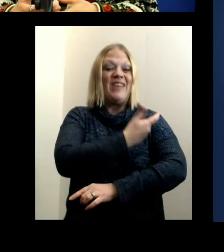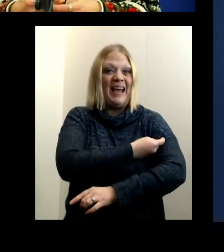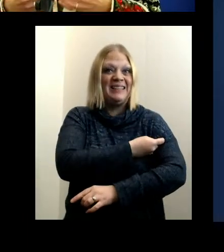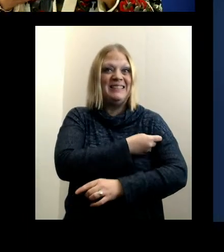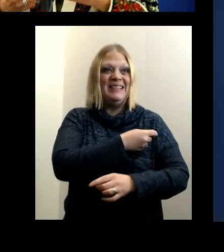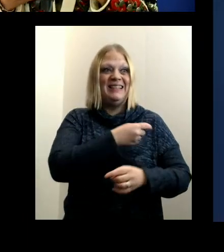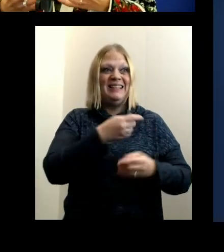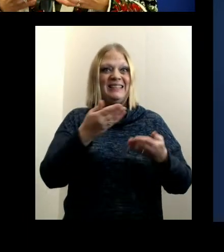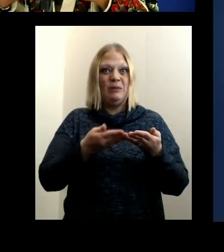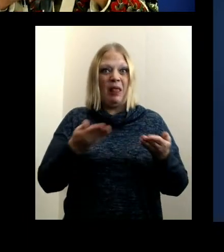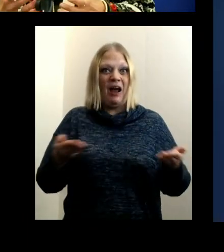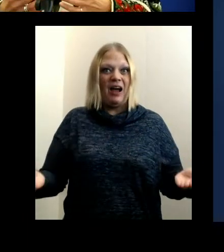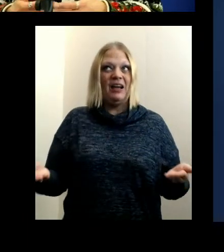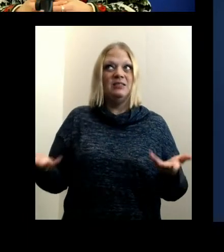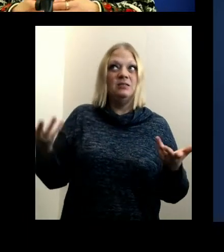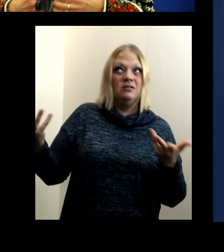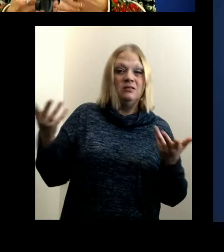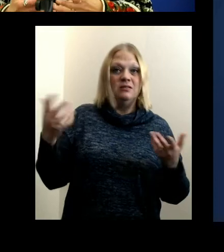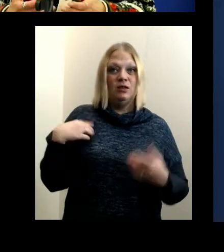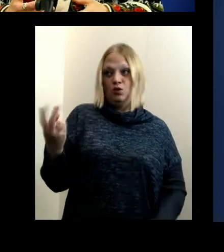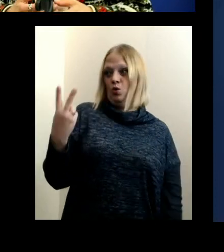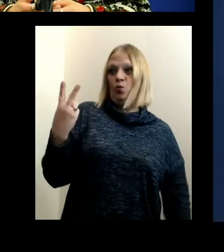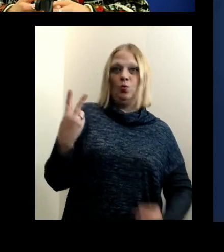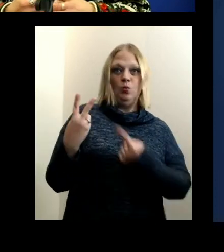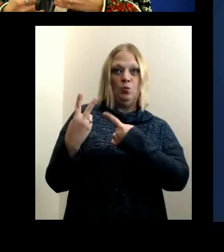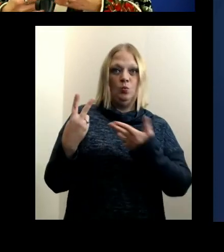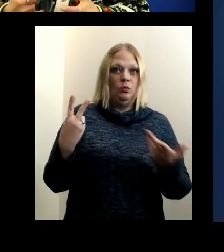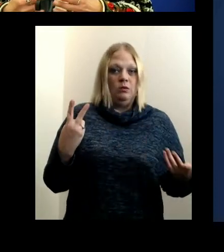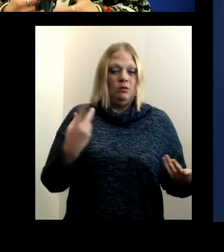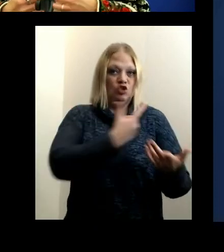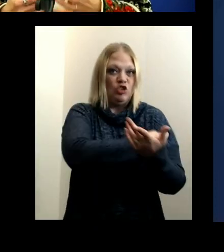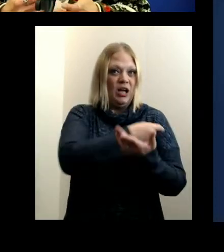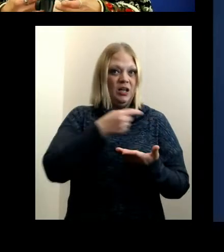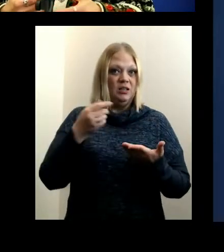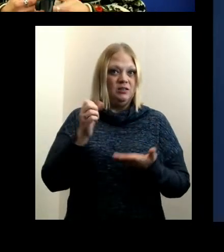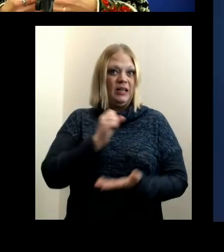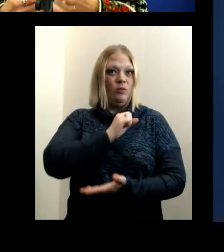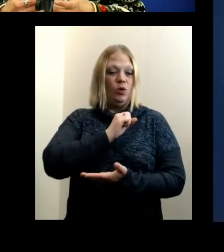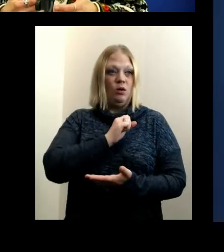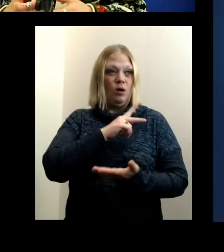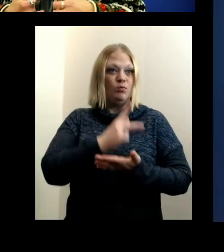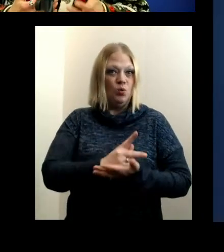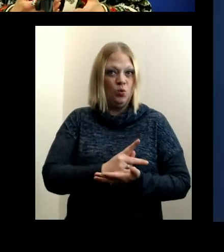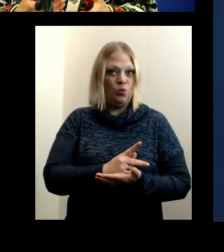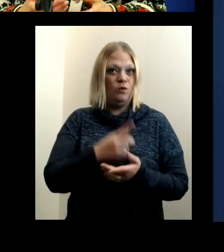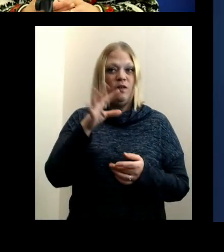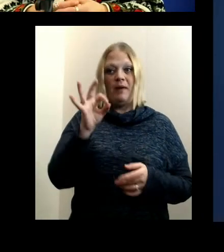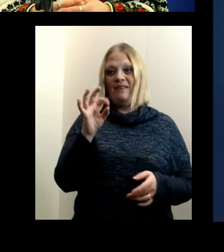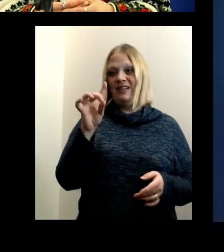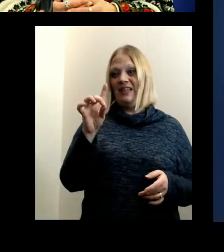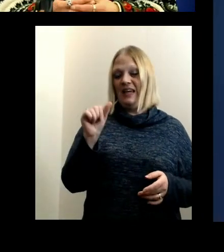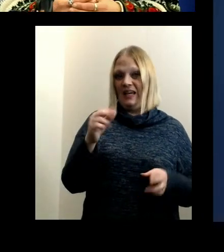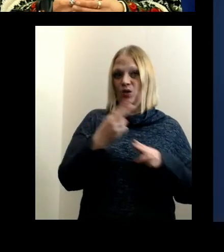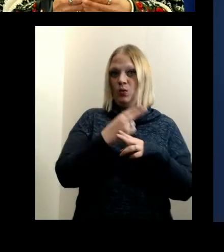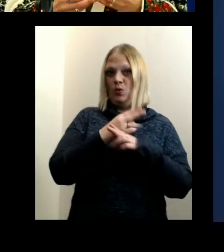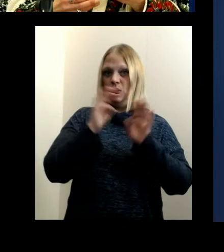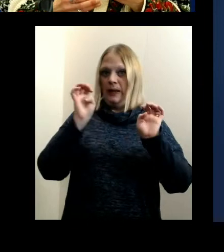know, right now there are only 2 immunizations that are authorized by FDA to use on an emergency